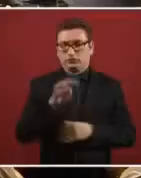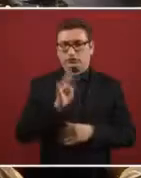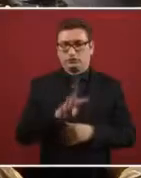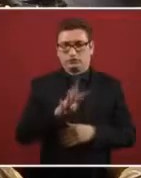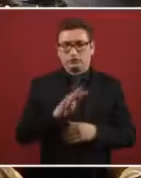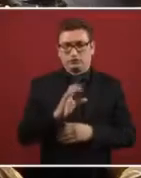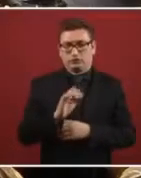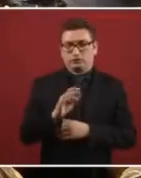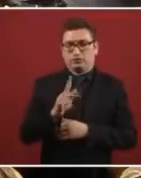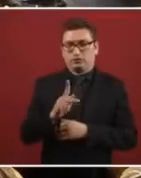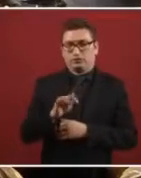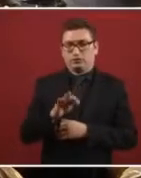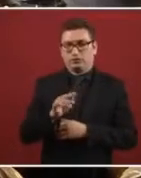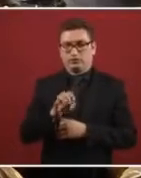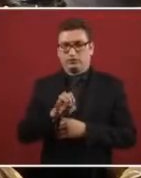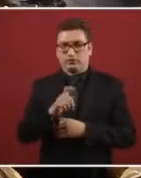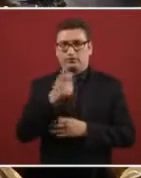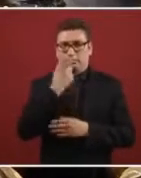of,